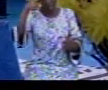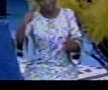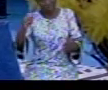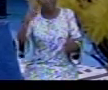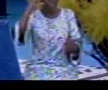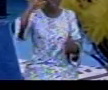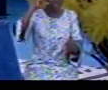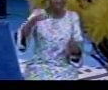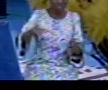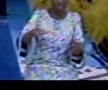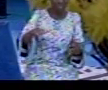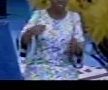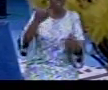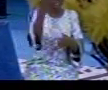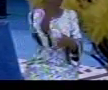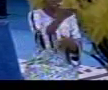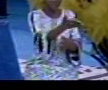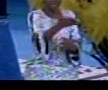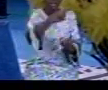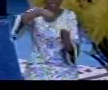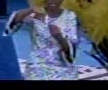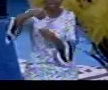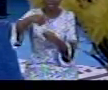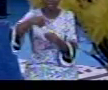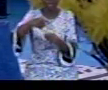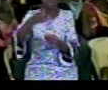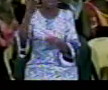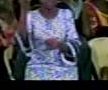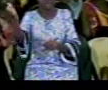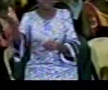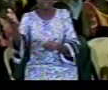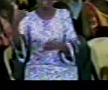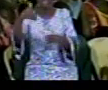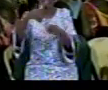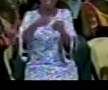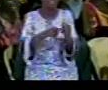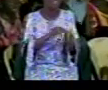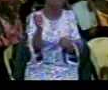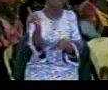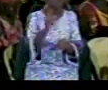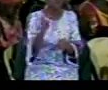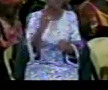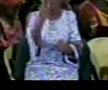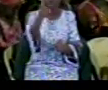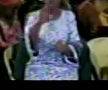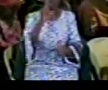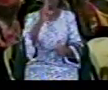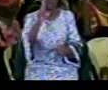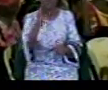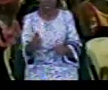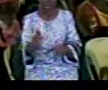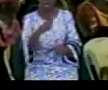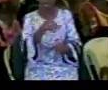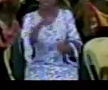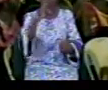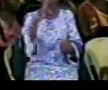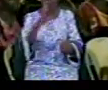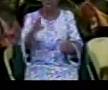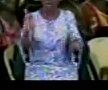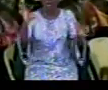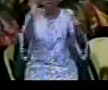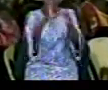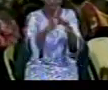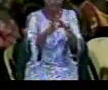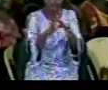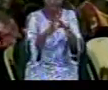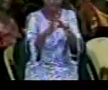girls over there, yes, over there and over there, everywhere you are and you are connected tonight, the